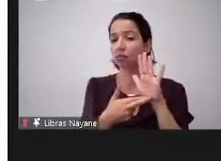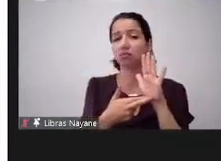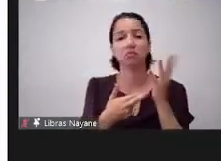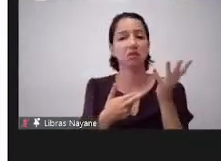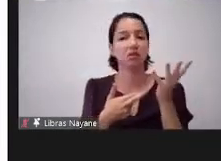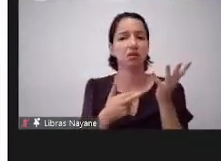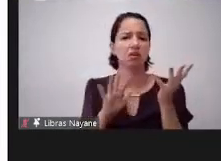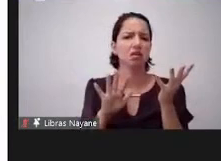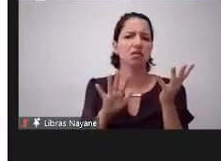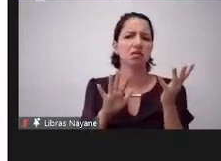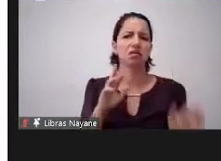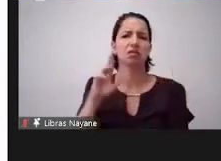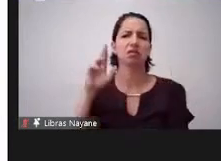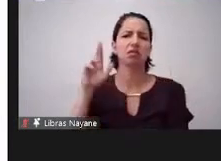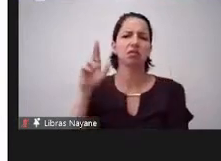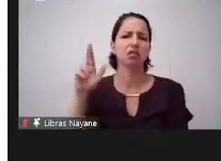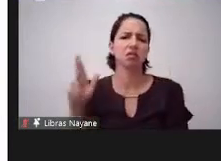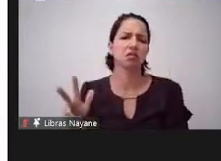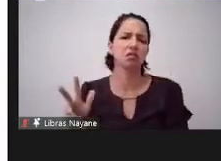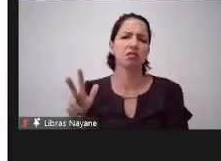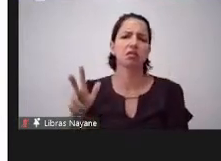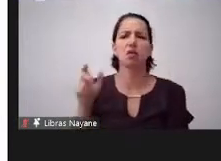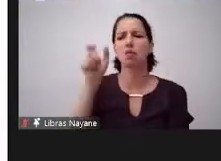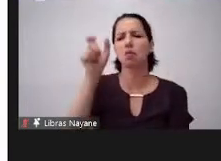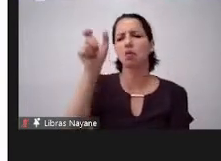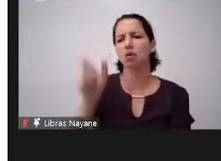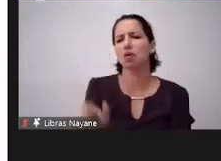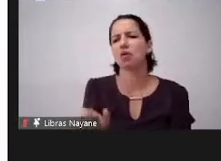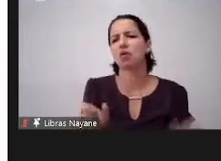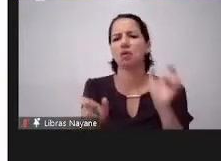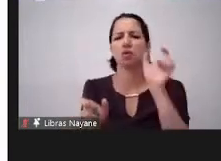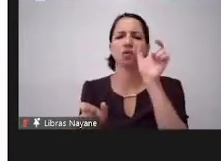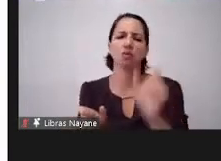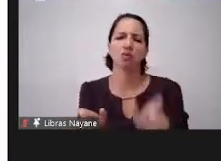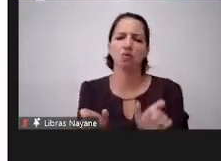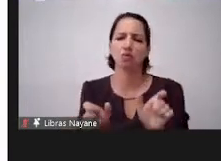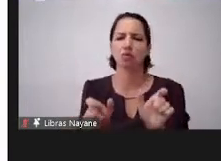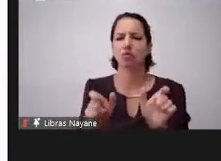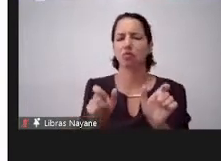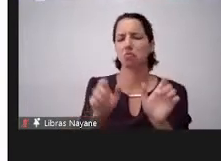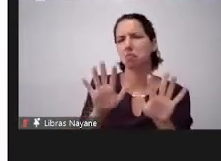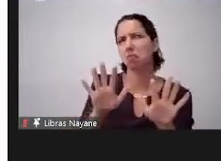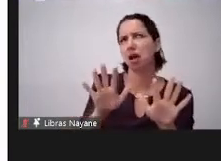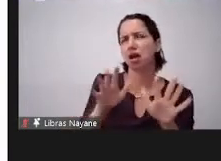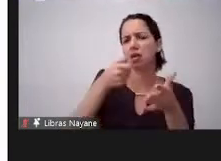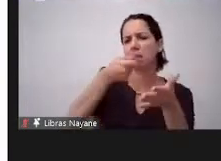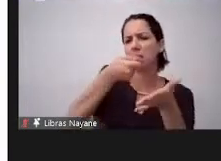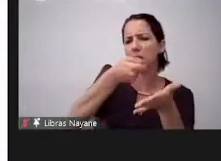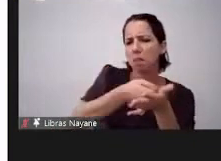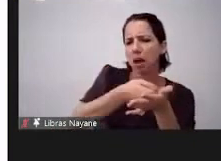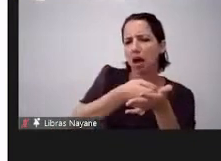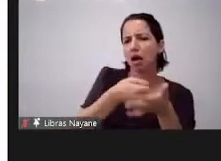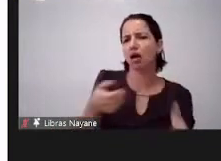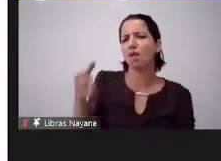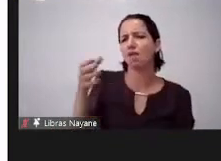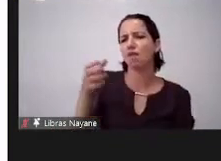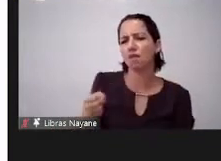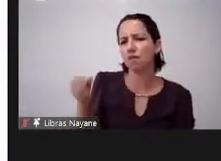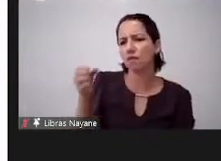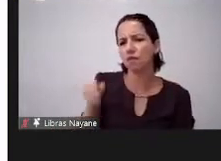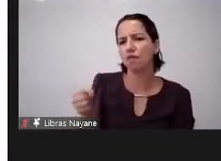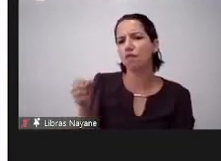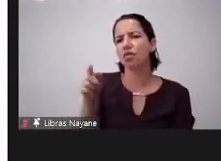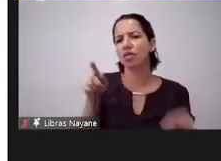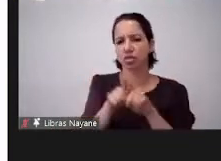their contributions. And perhaps the most controversial or difficult change that's been made